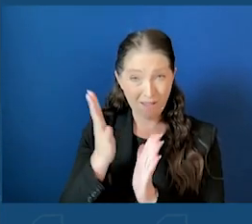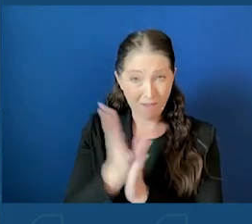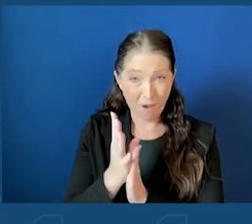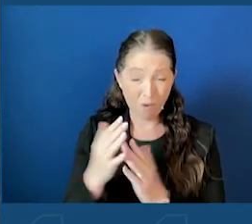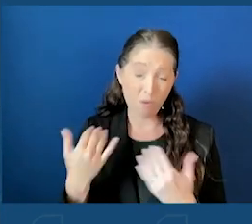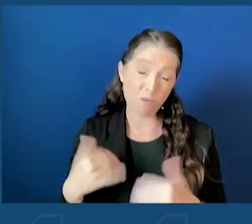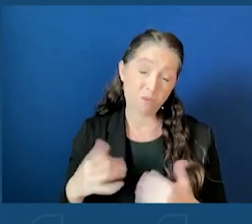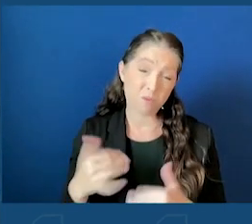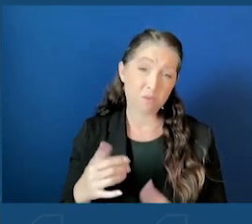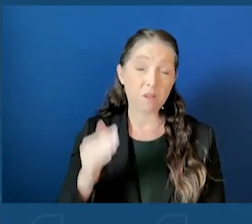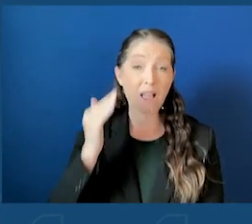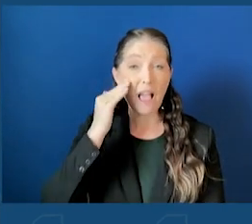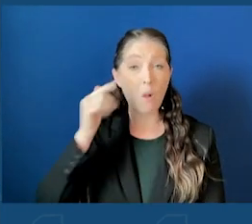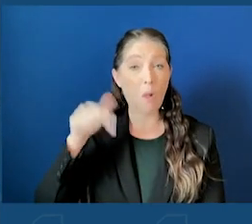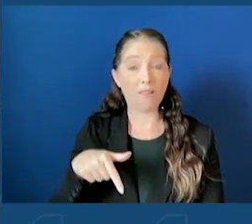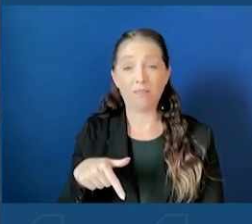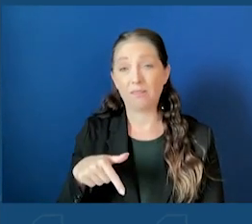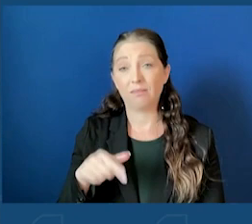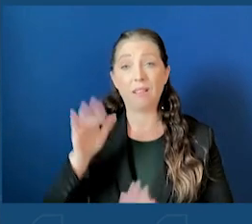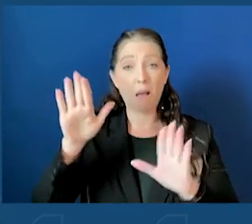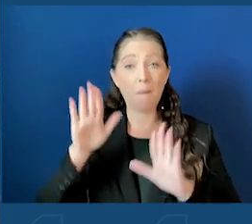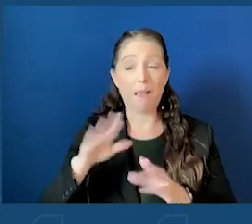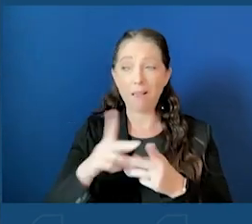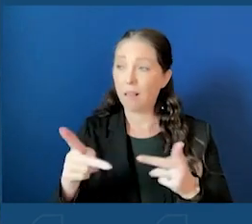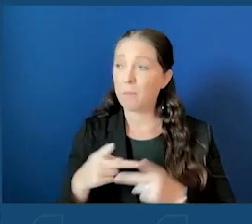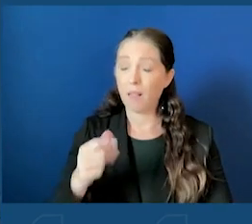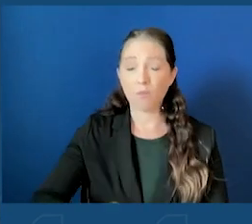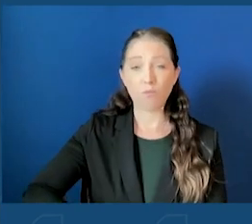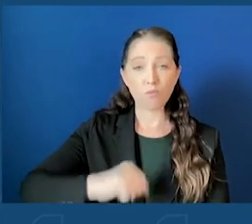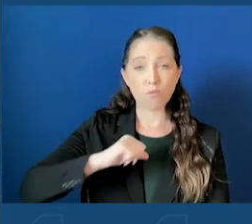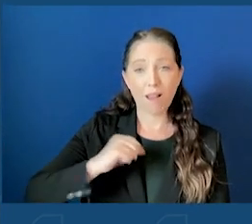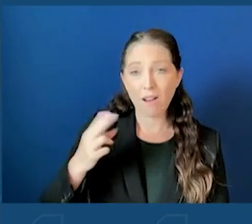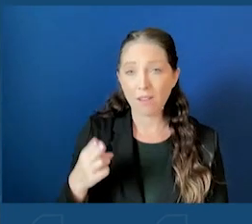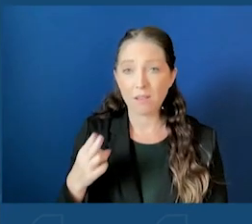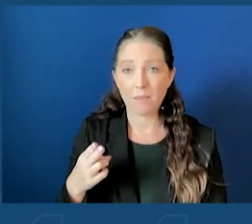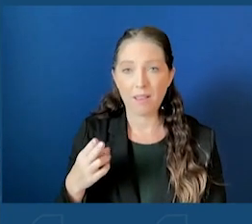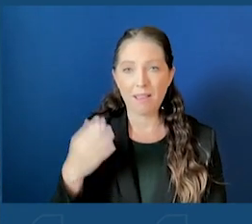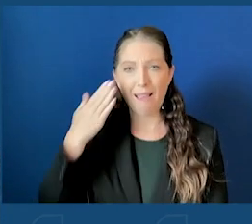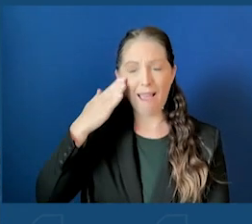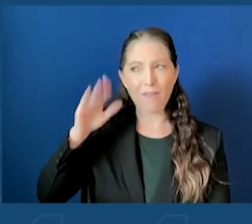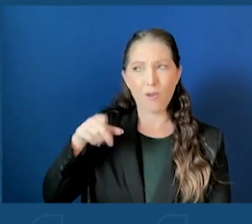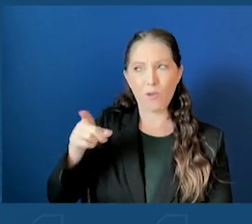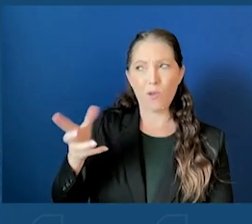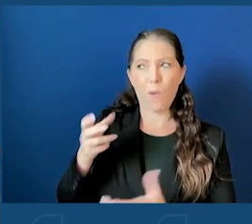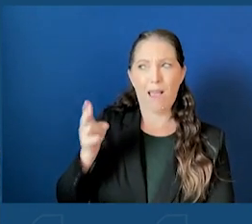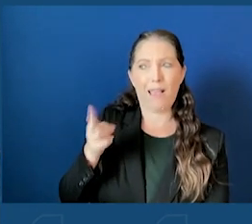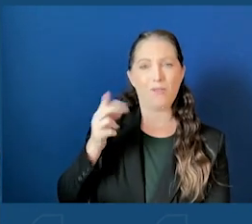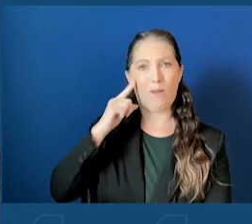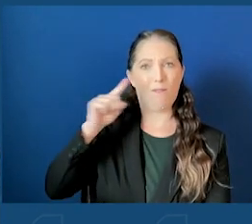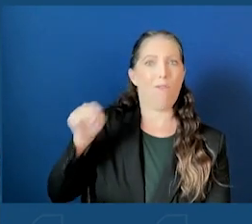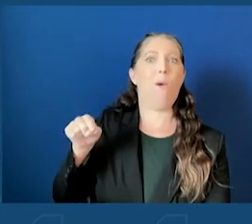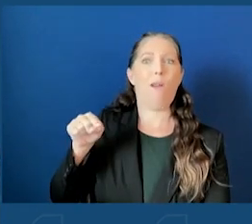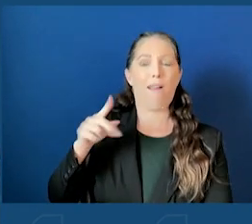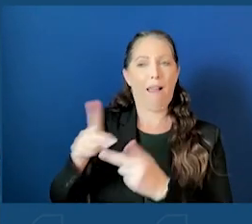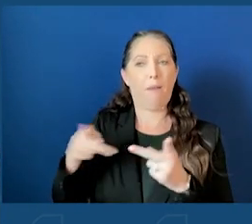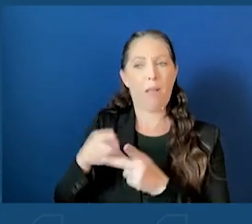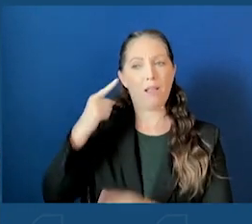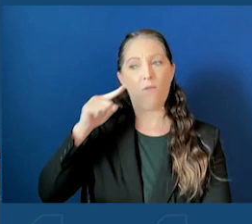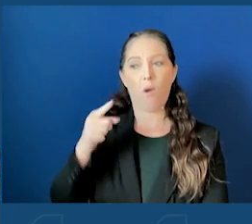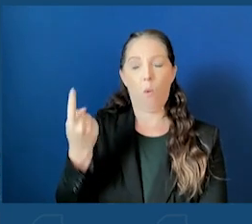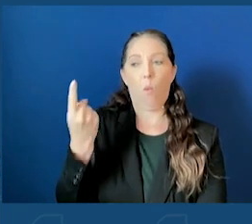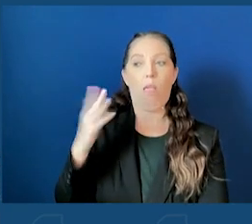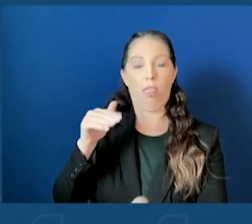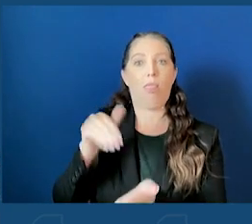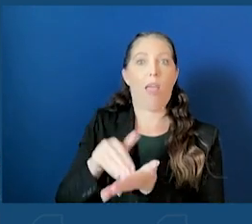know this is a great place of pride and history, but I don't know if you ever wanted to go down in the history books as being the place of the